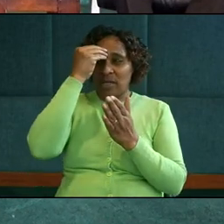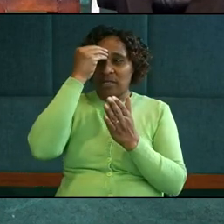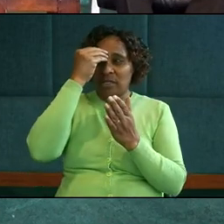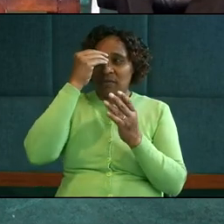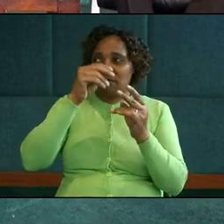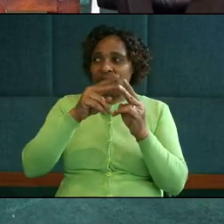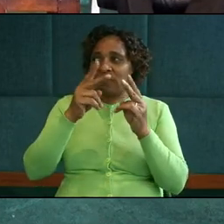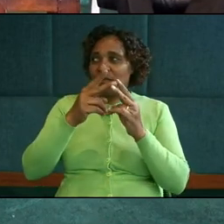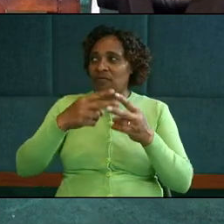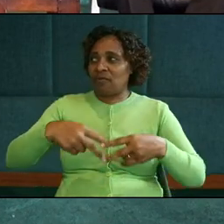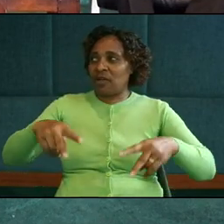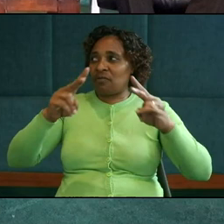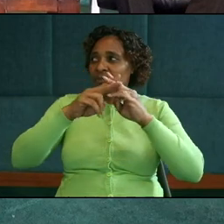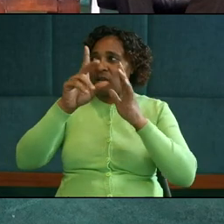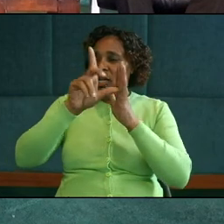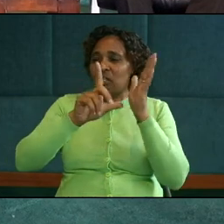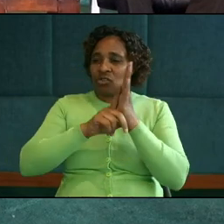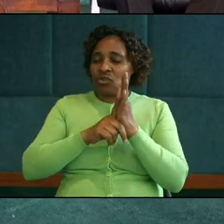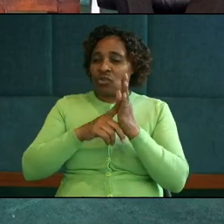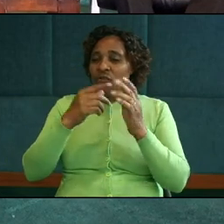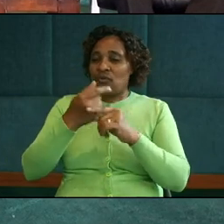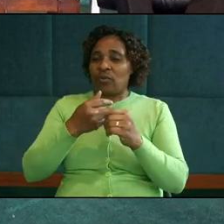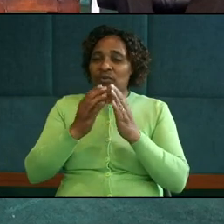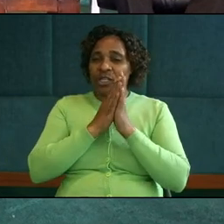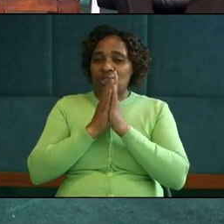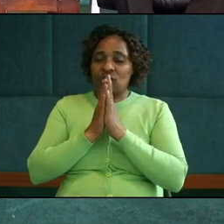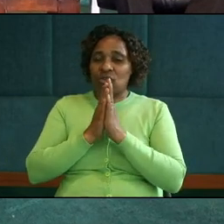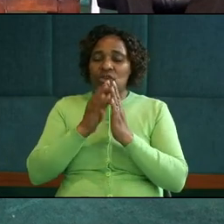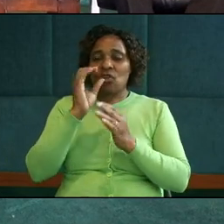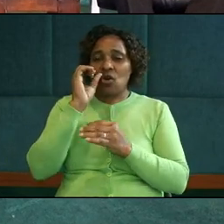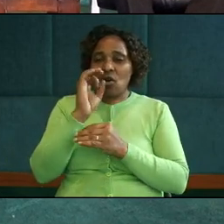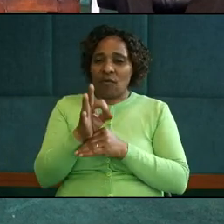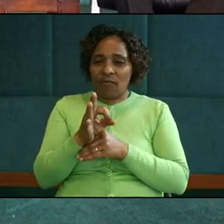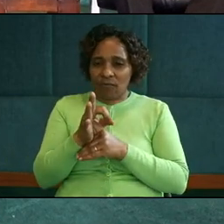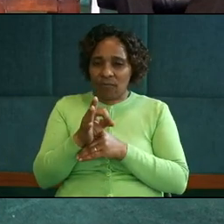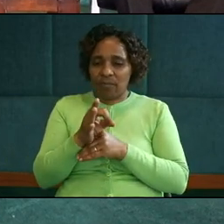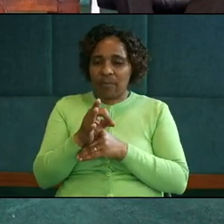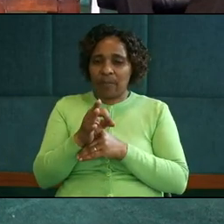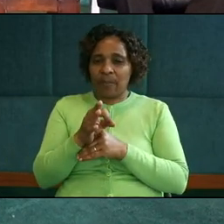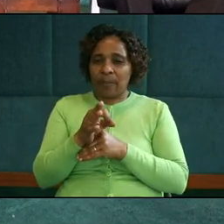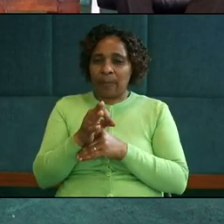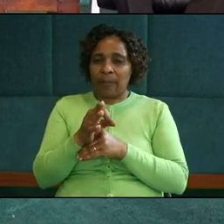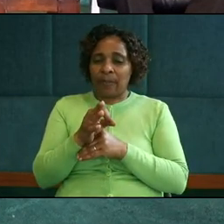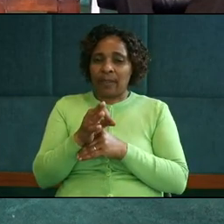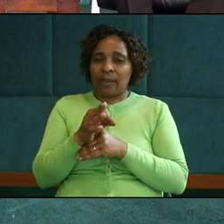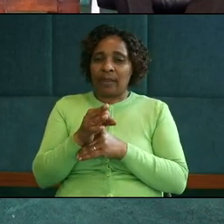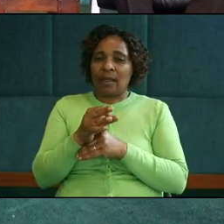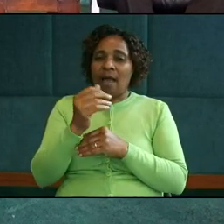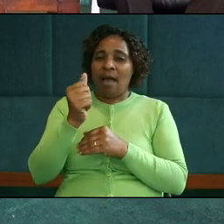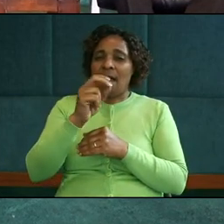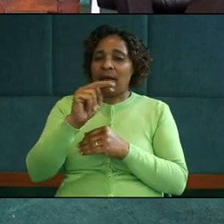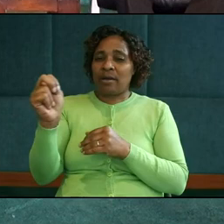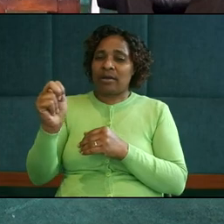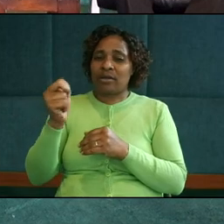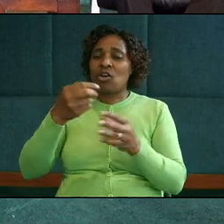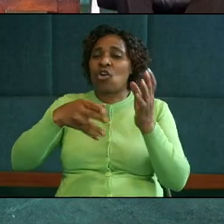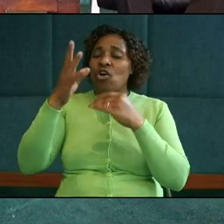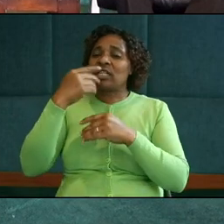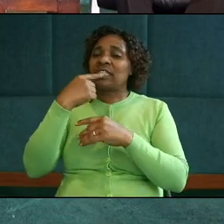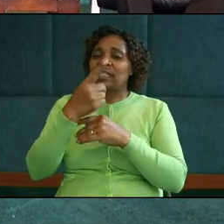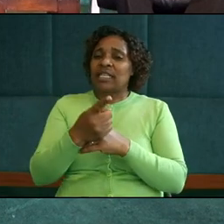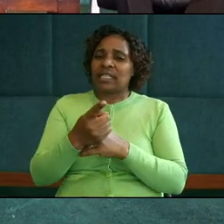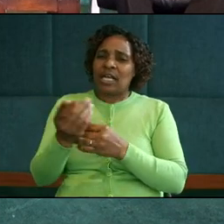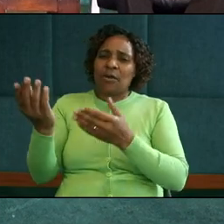very valuable lesson from the story of Hannah. Mm-hmm. Is that God said,